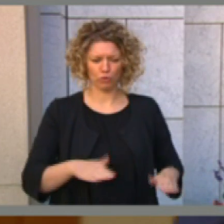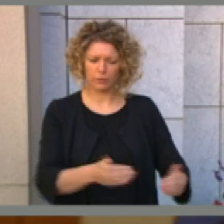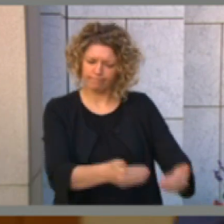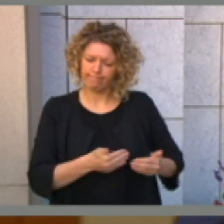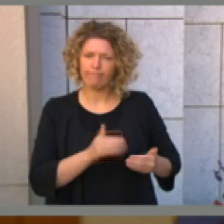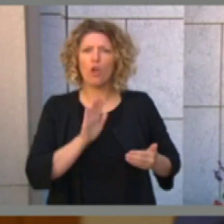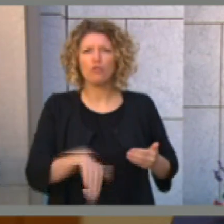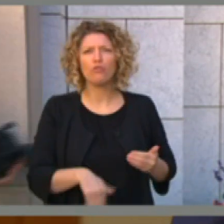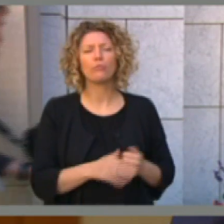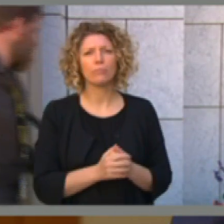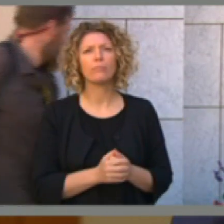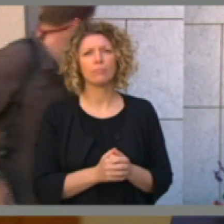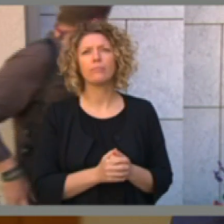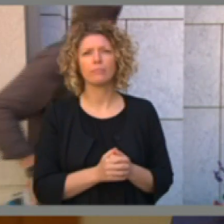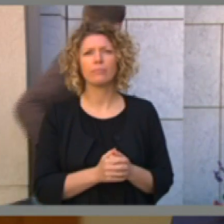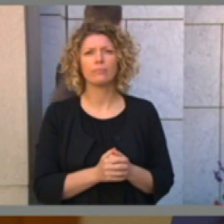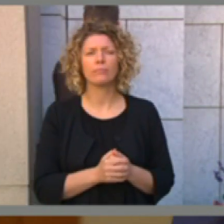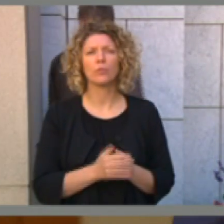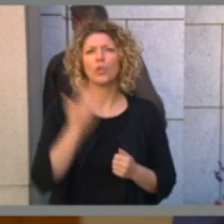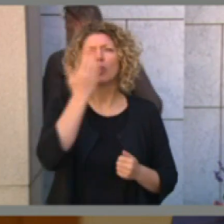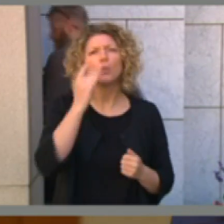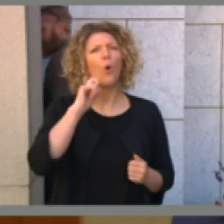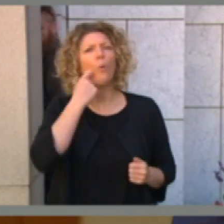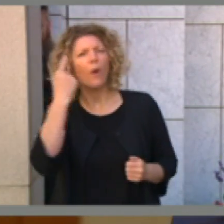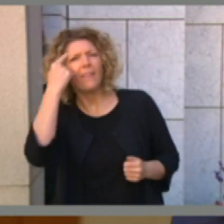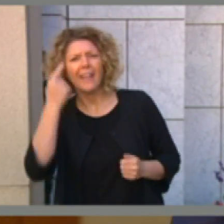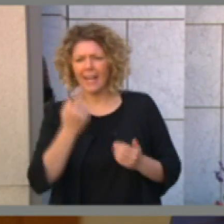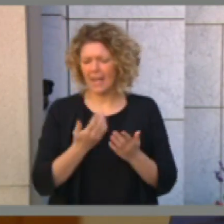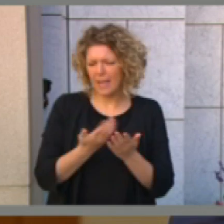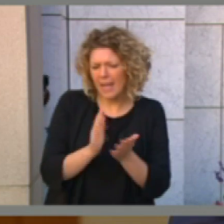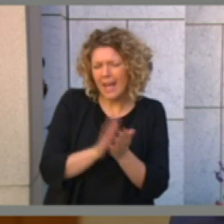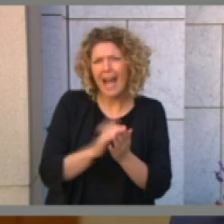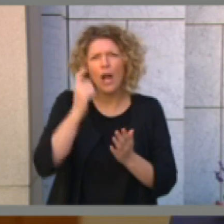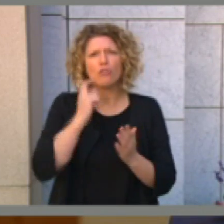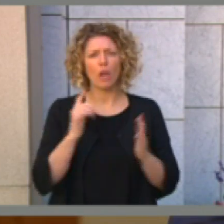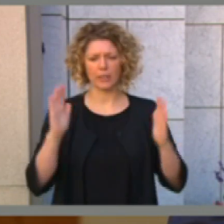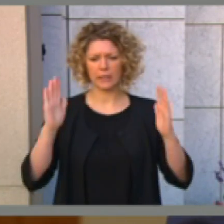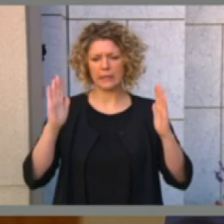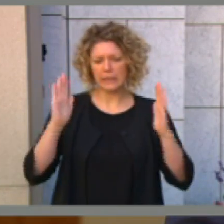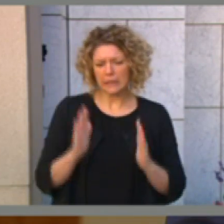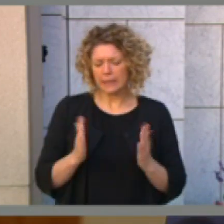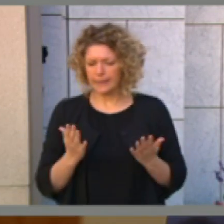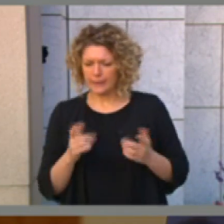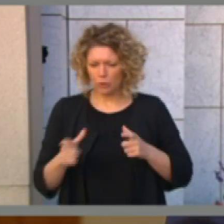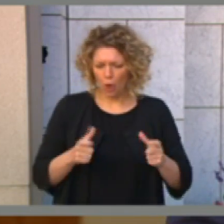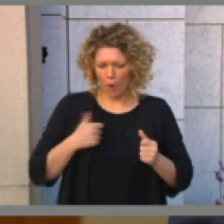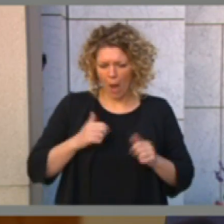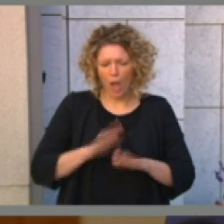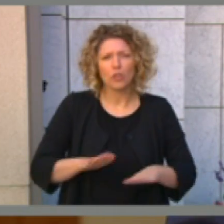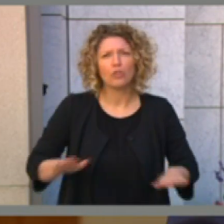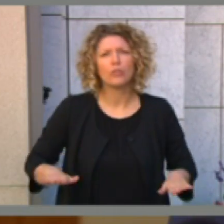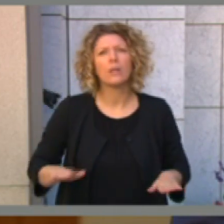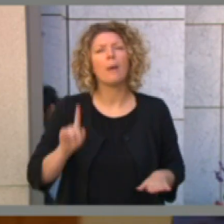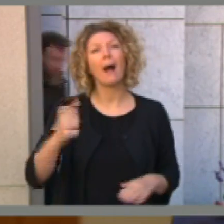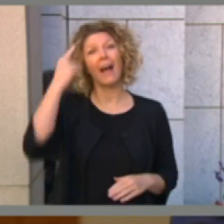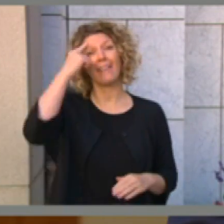will obviously try and operate to their best ability to limit children who may come who are unwell, but let's not forget our